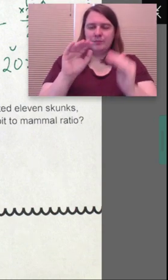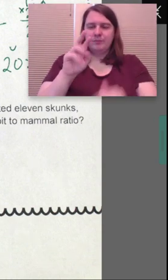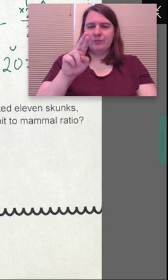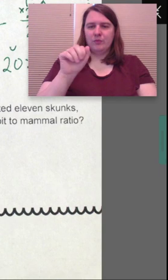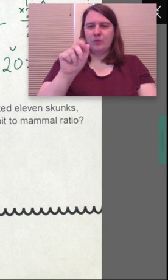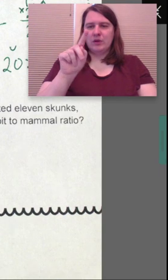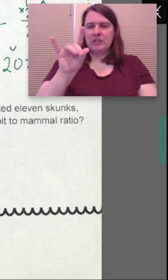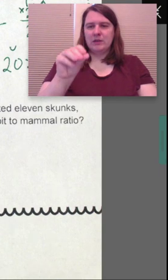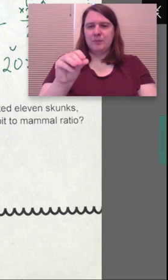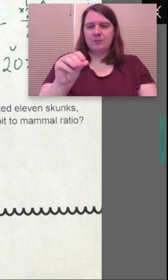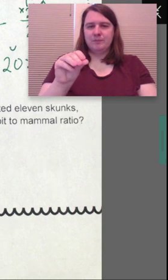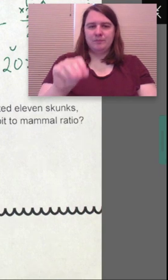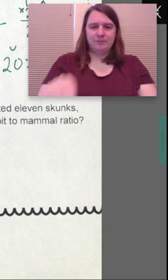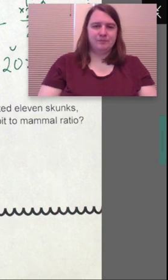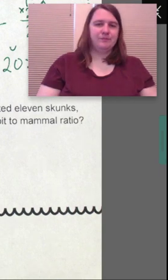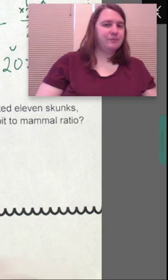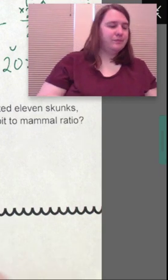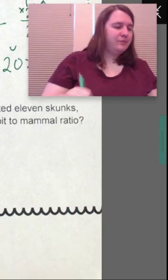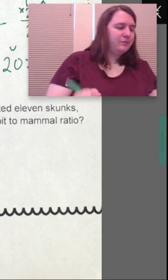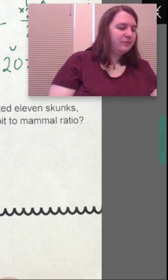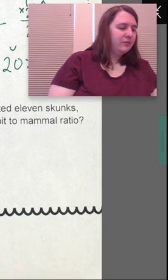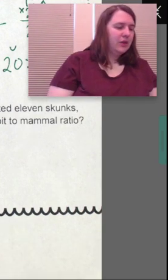ratio?